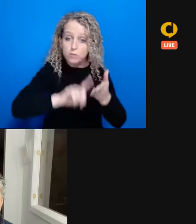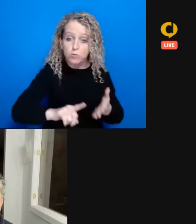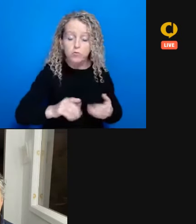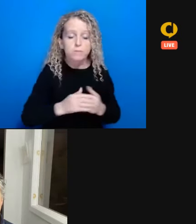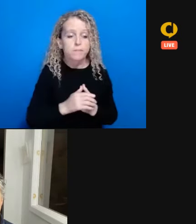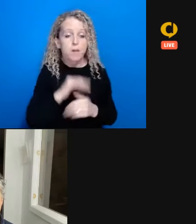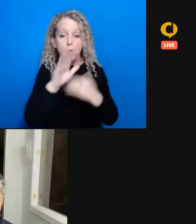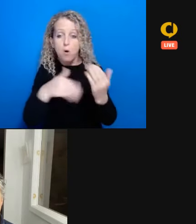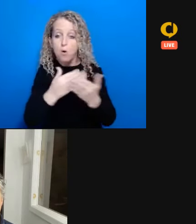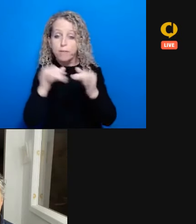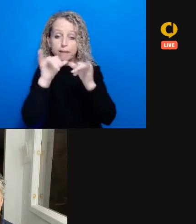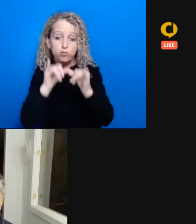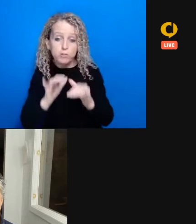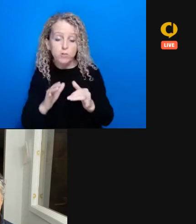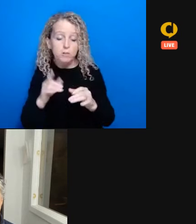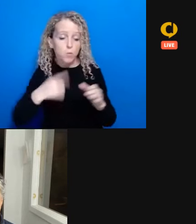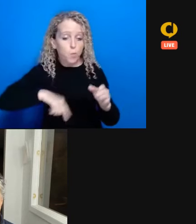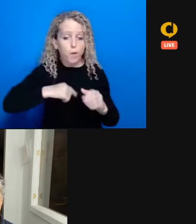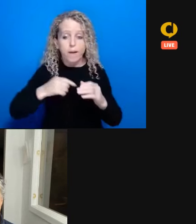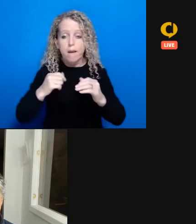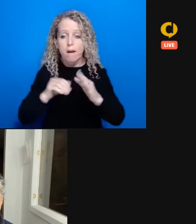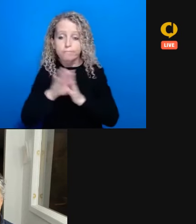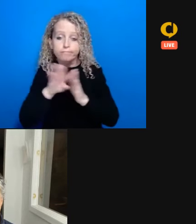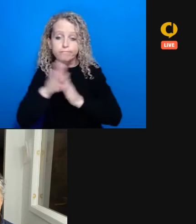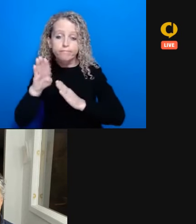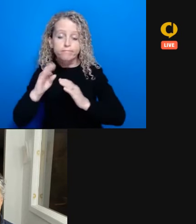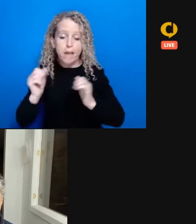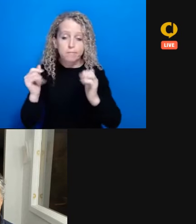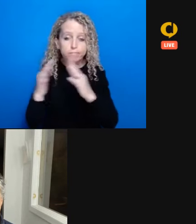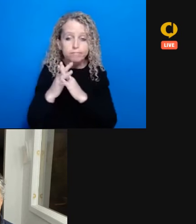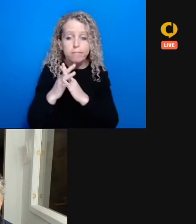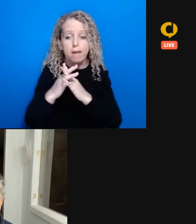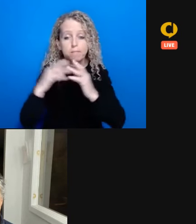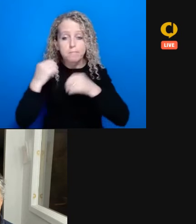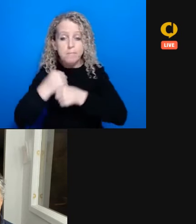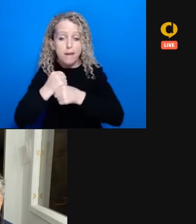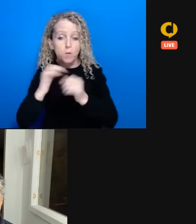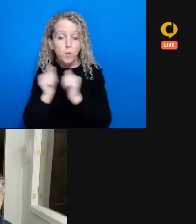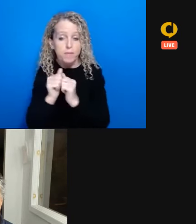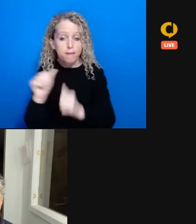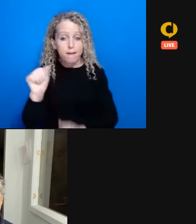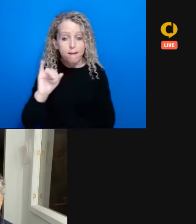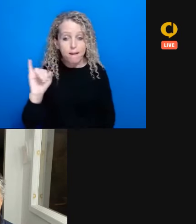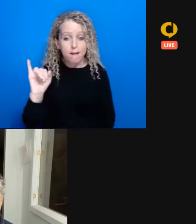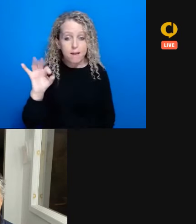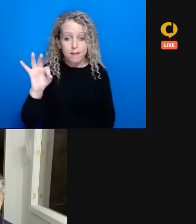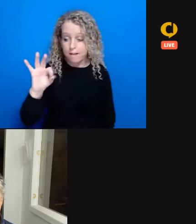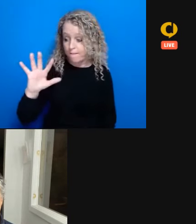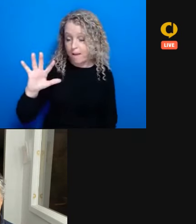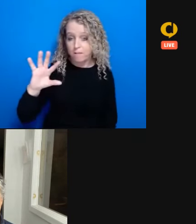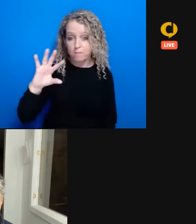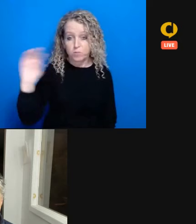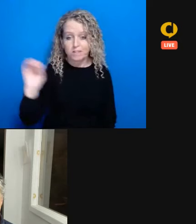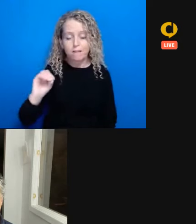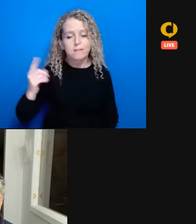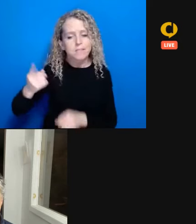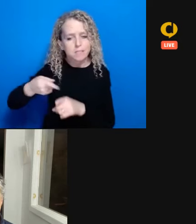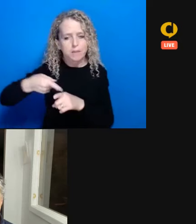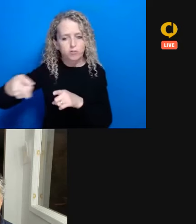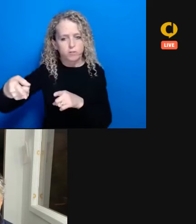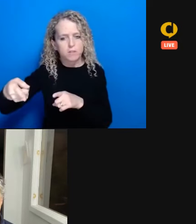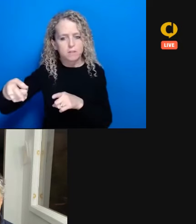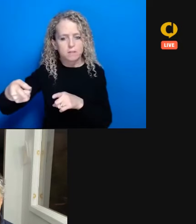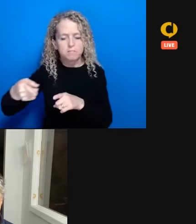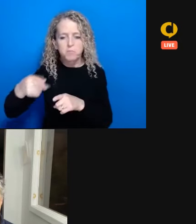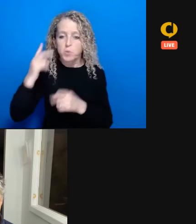and stuff that we build with AI, like 95% plus is specialist AI. Almost all the stuff that's in the